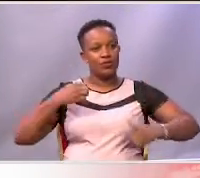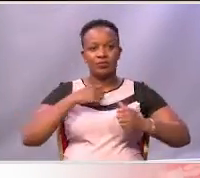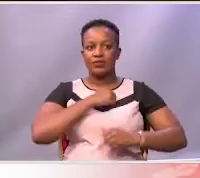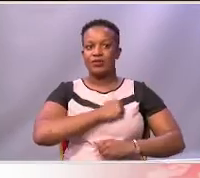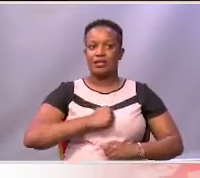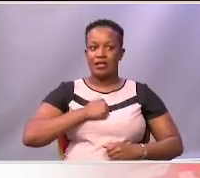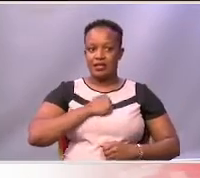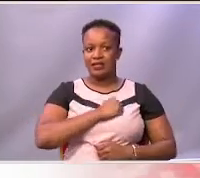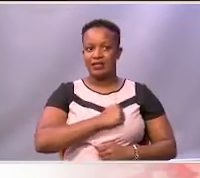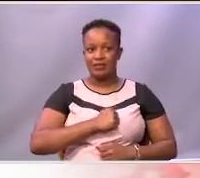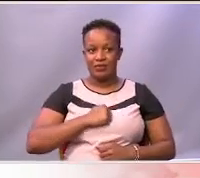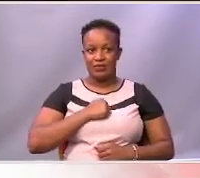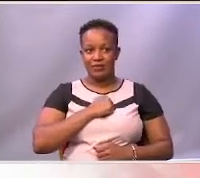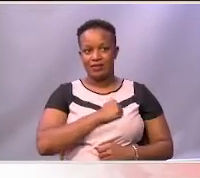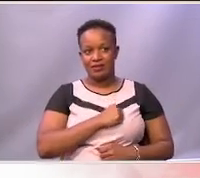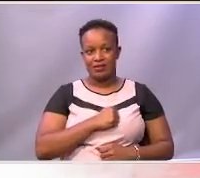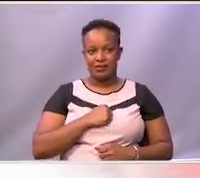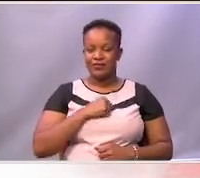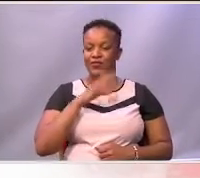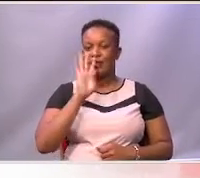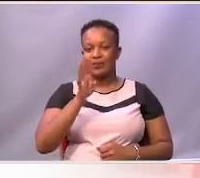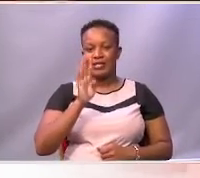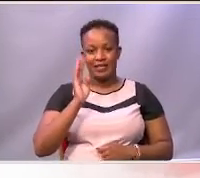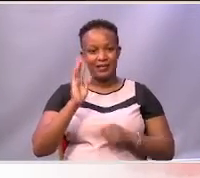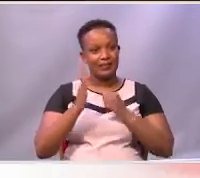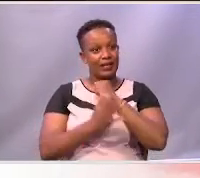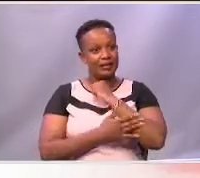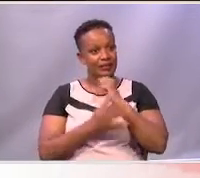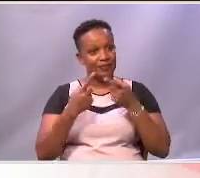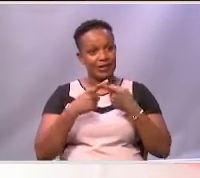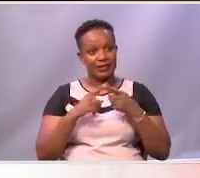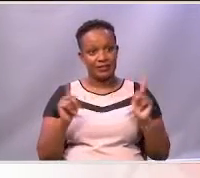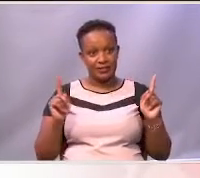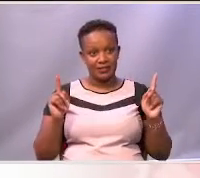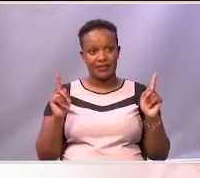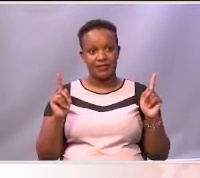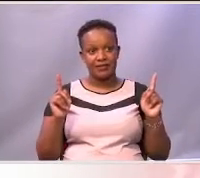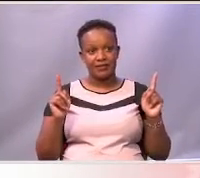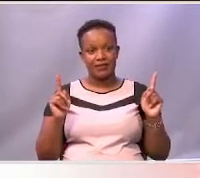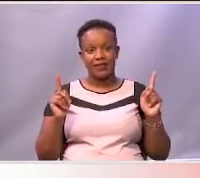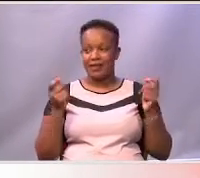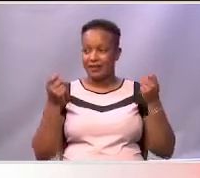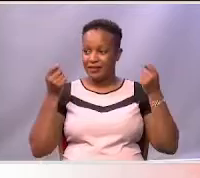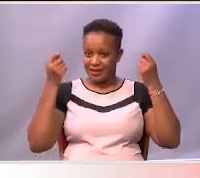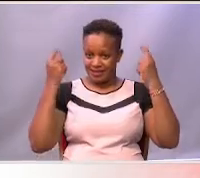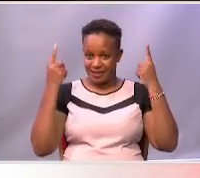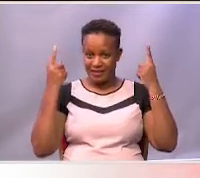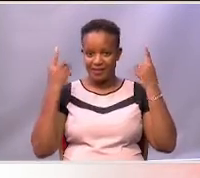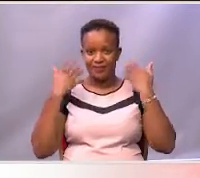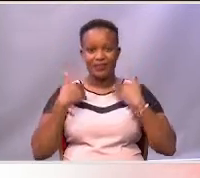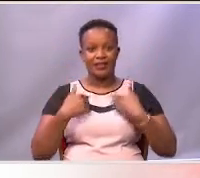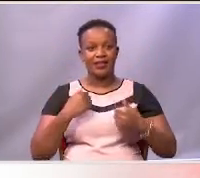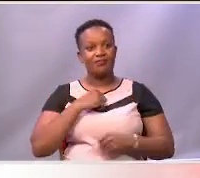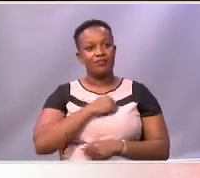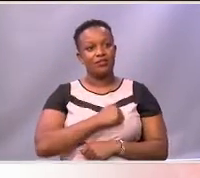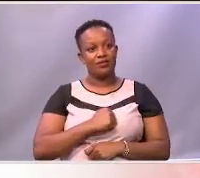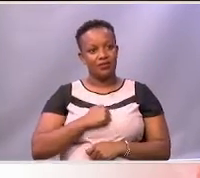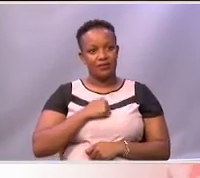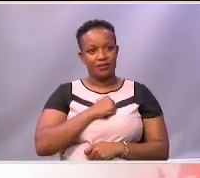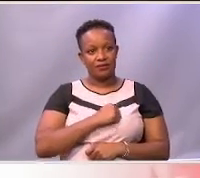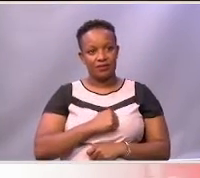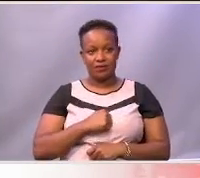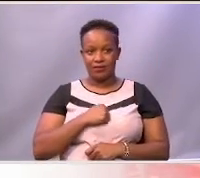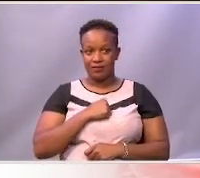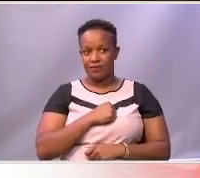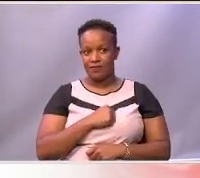apologize profusely to the church. Yeah, but please understand me. I am sorry. I am